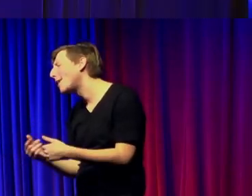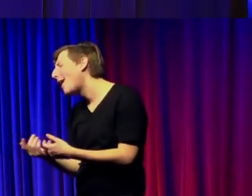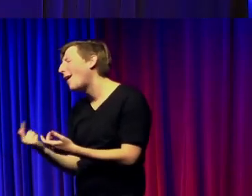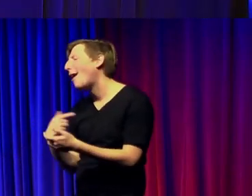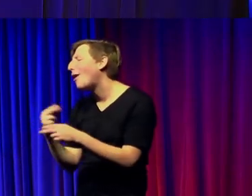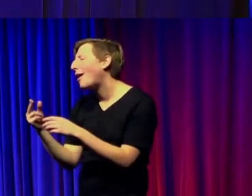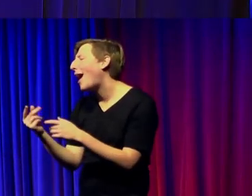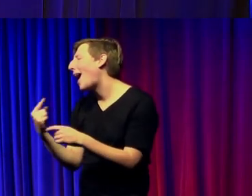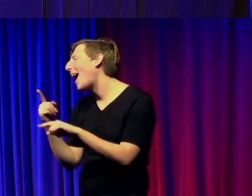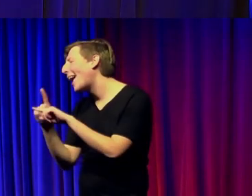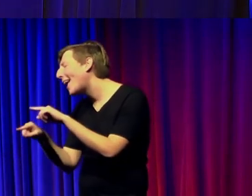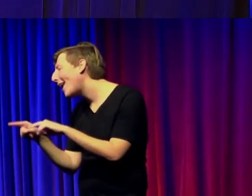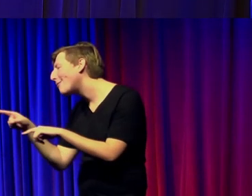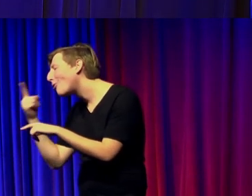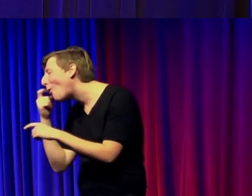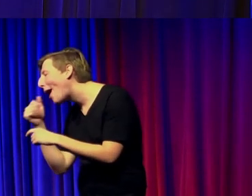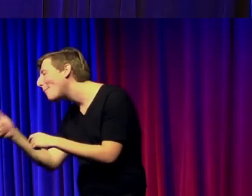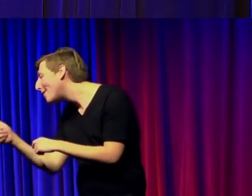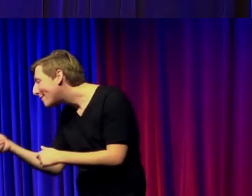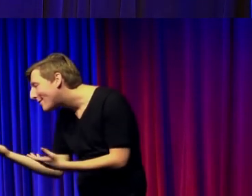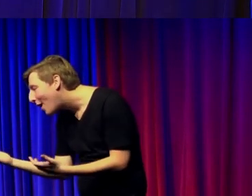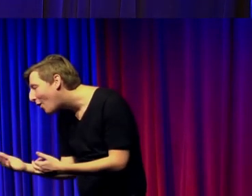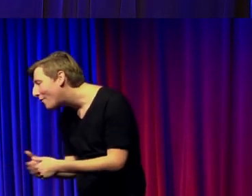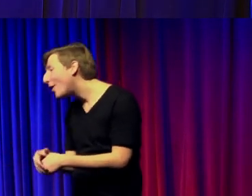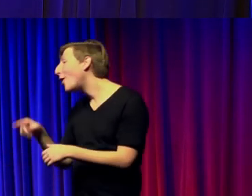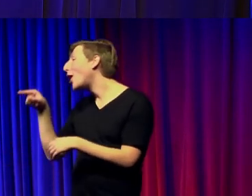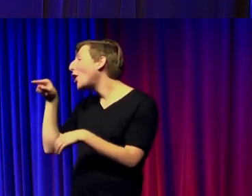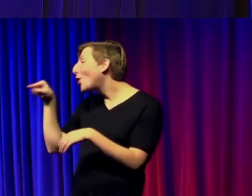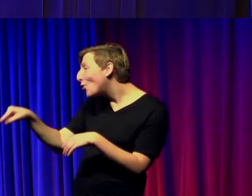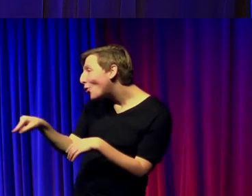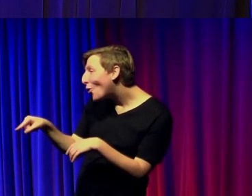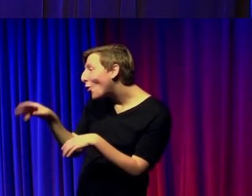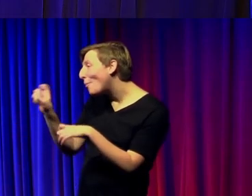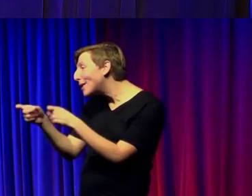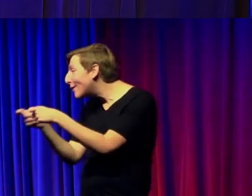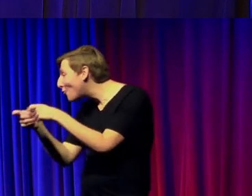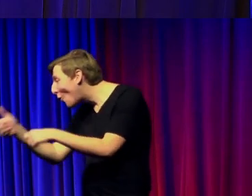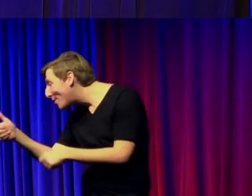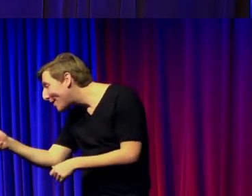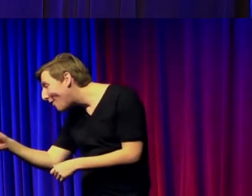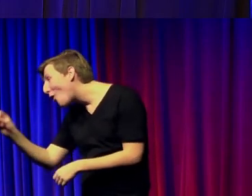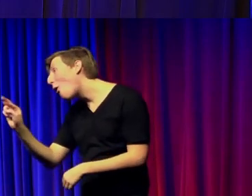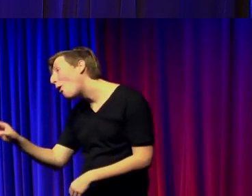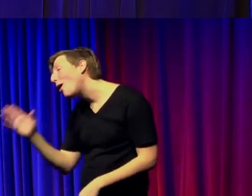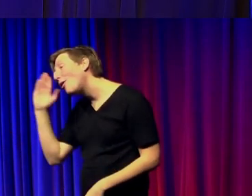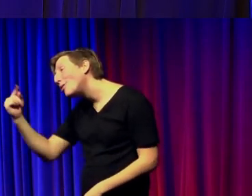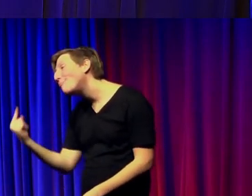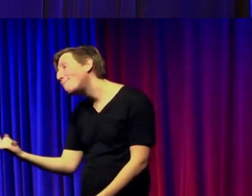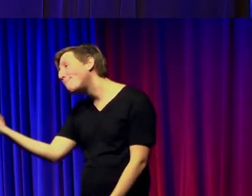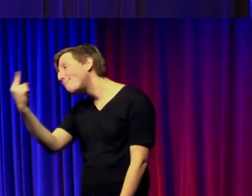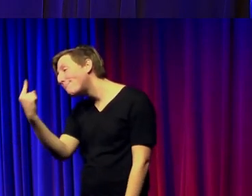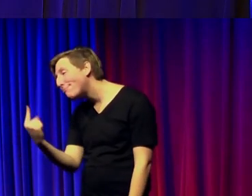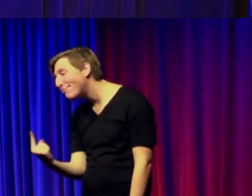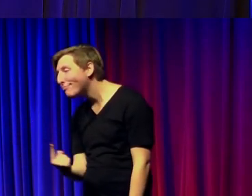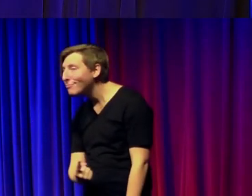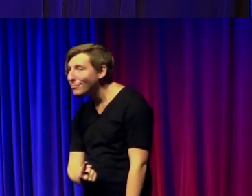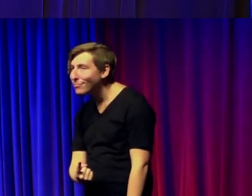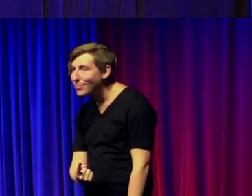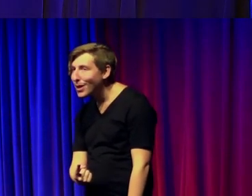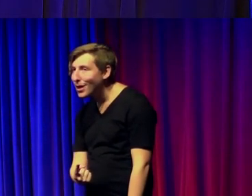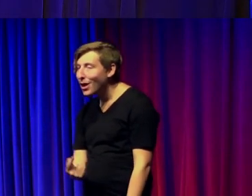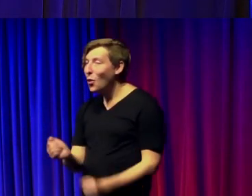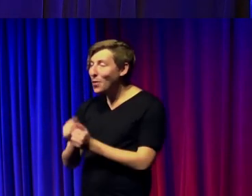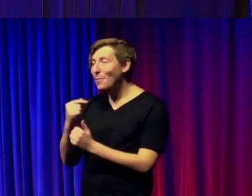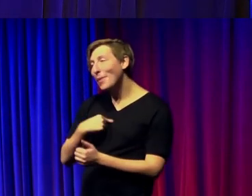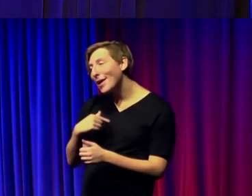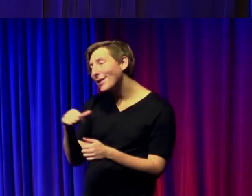I can't have you up here crying by yourself. So like either you gotta get it together or you're gonna have to come downstairs with Miss Whittney and like hang out.